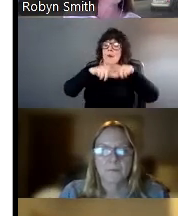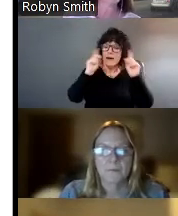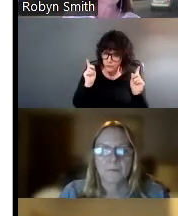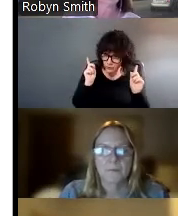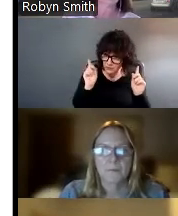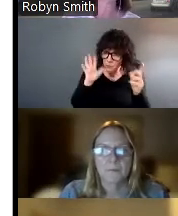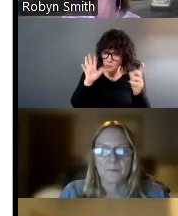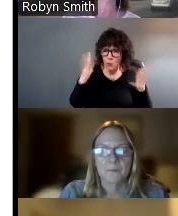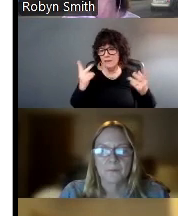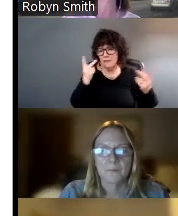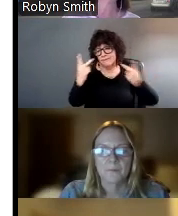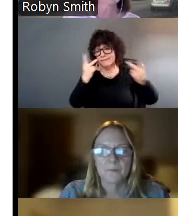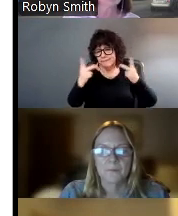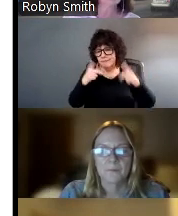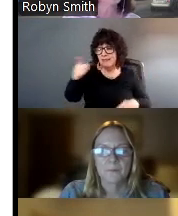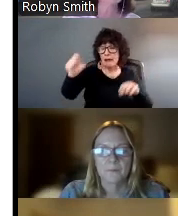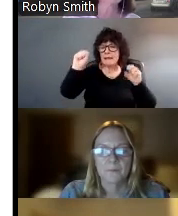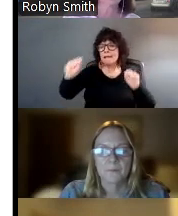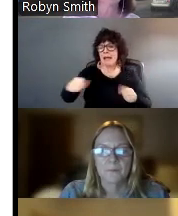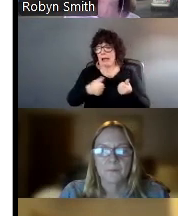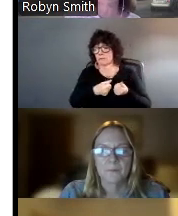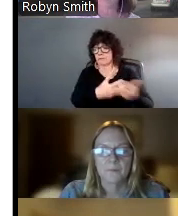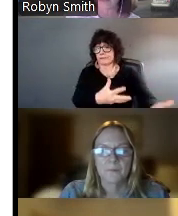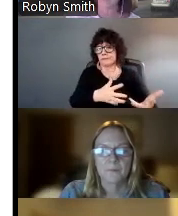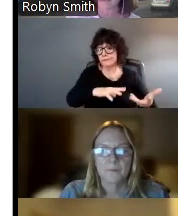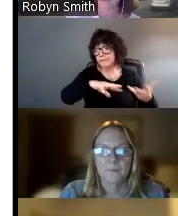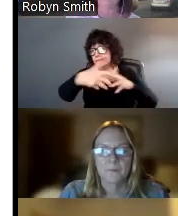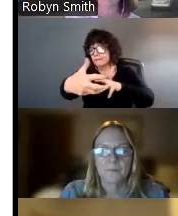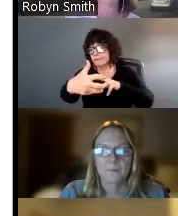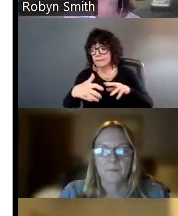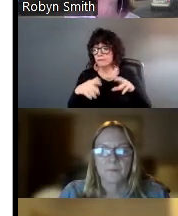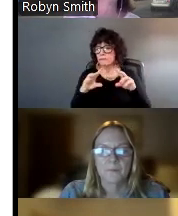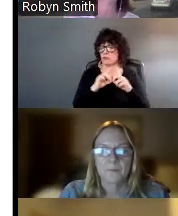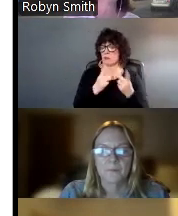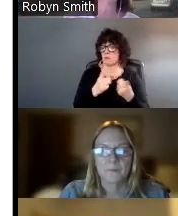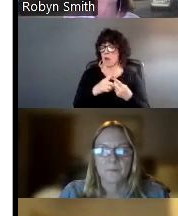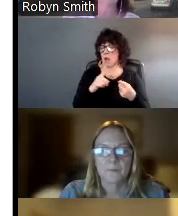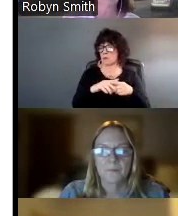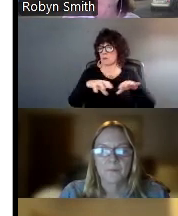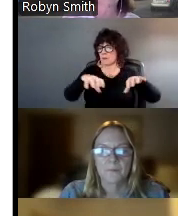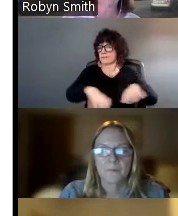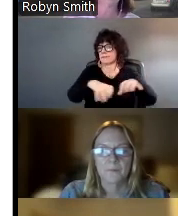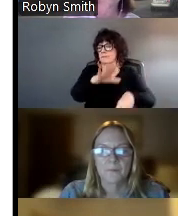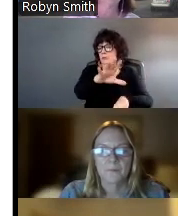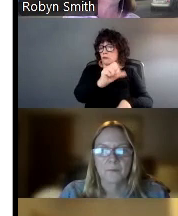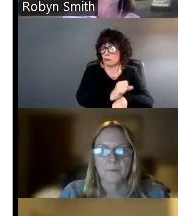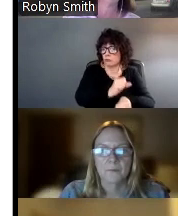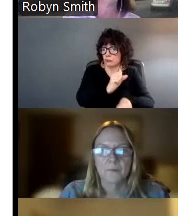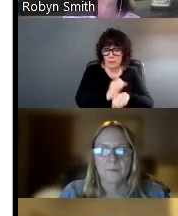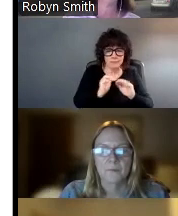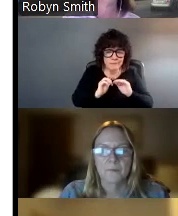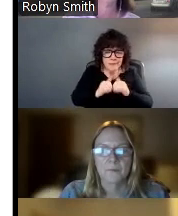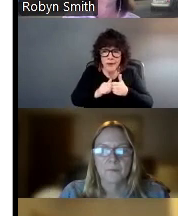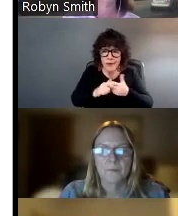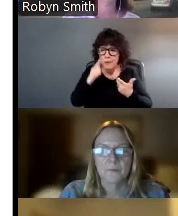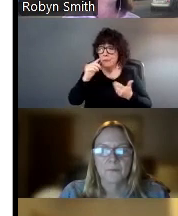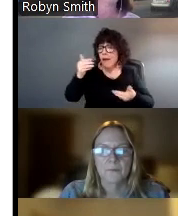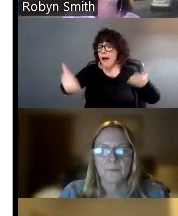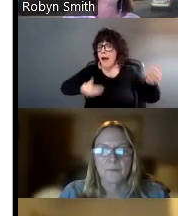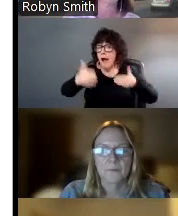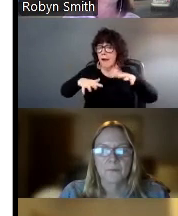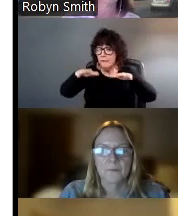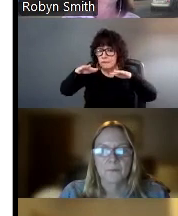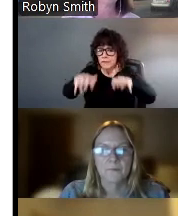canceling the Department of Education, for now, he can't just do it by executive order. It would be something he'd have to do um,